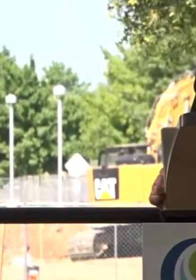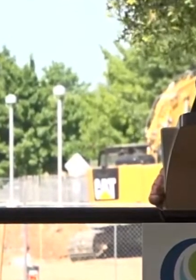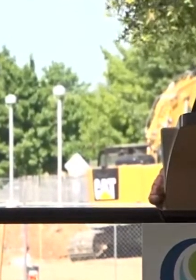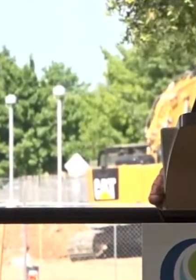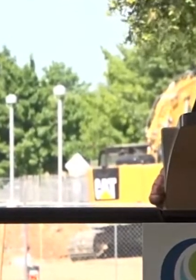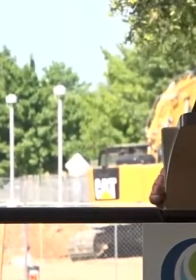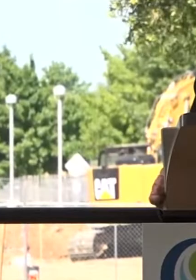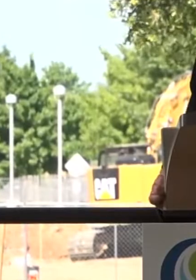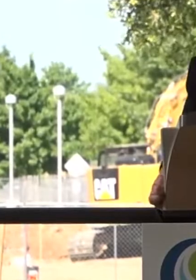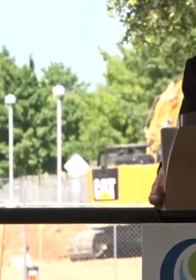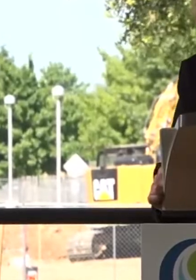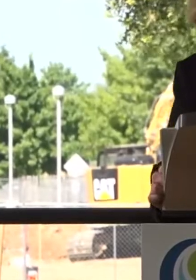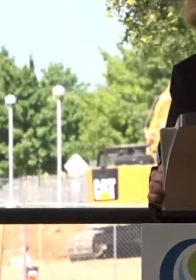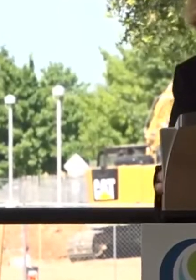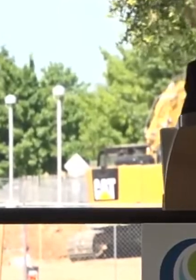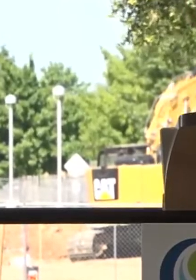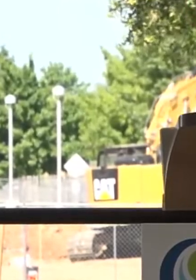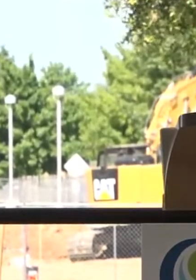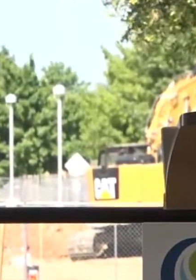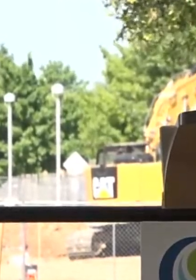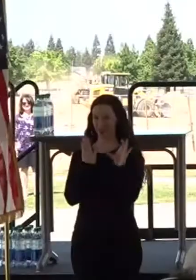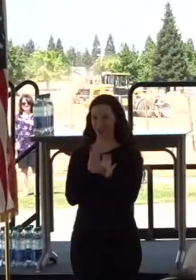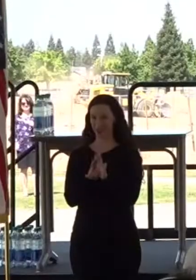today. Now, let's take some pictures.